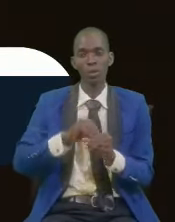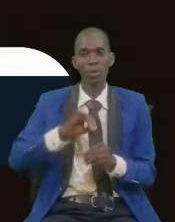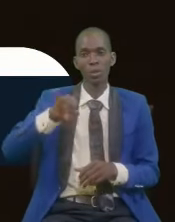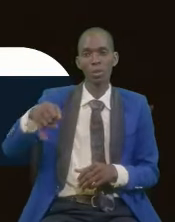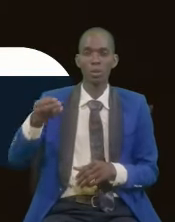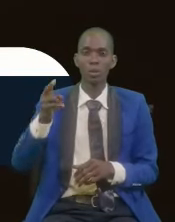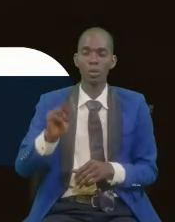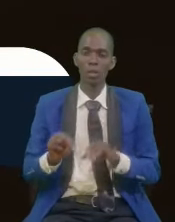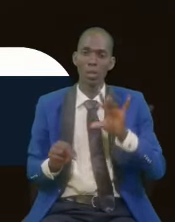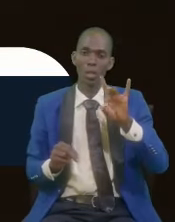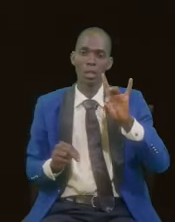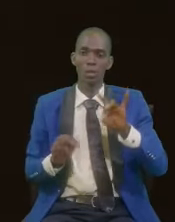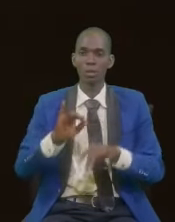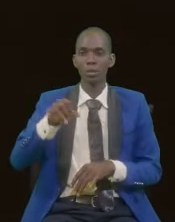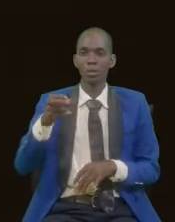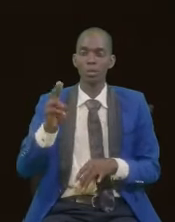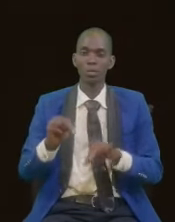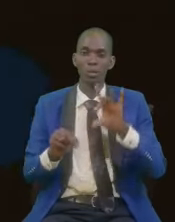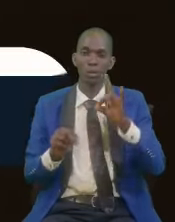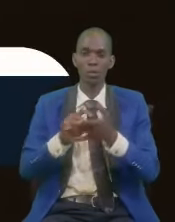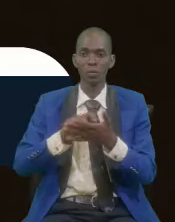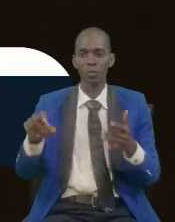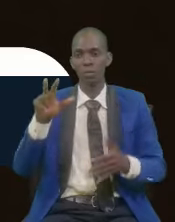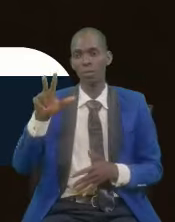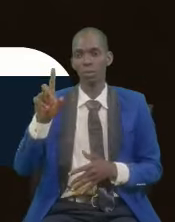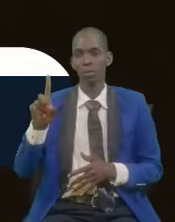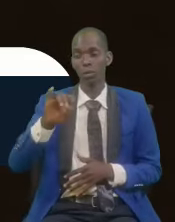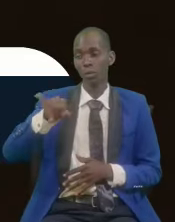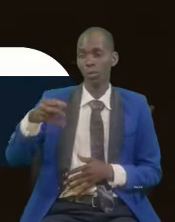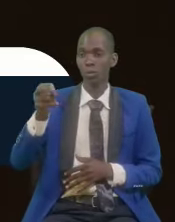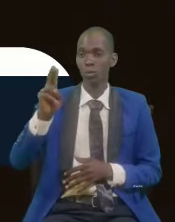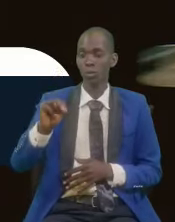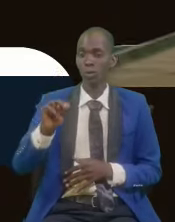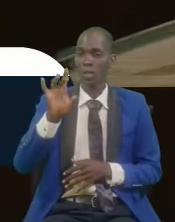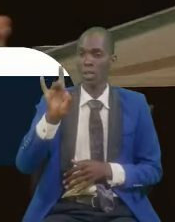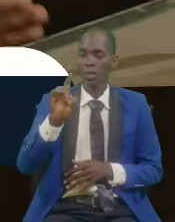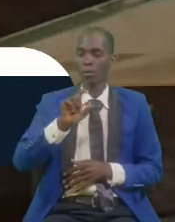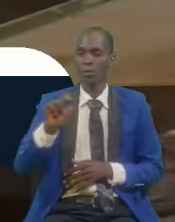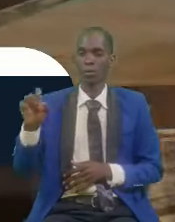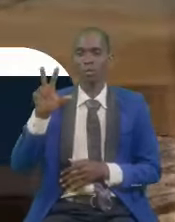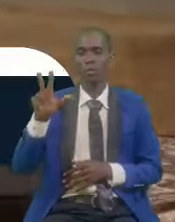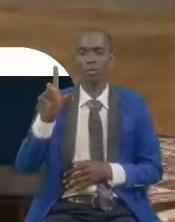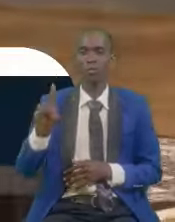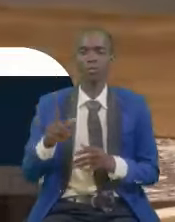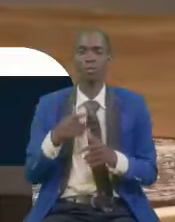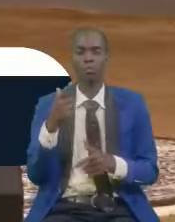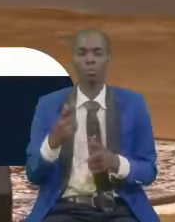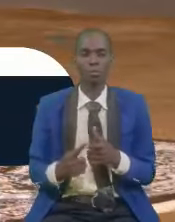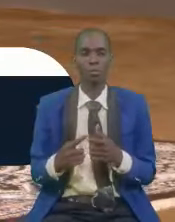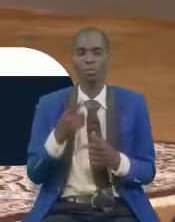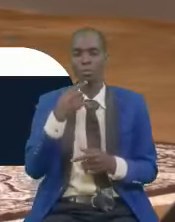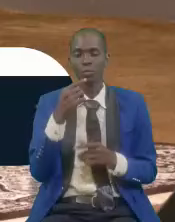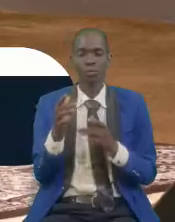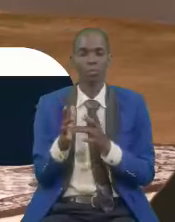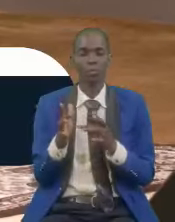John chapter 8 verse 31. In John chapter 8 verse 31, then said